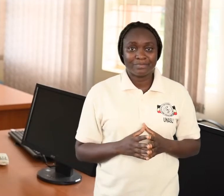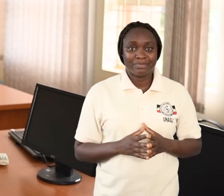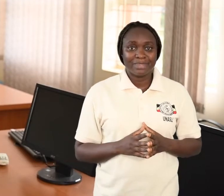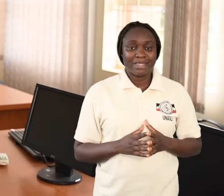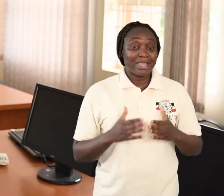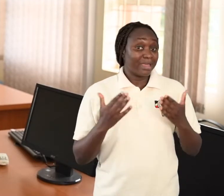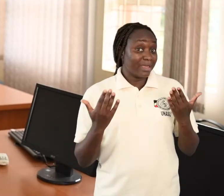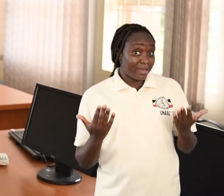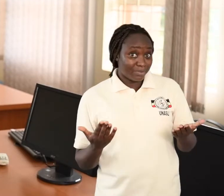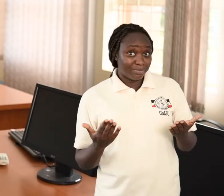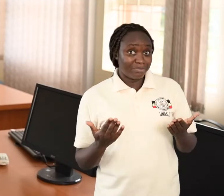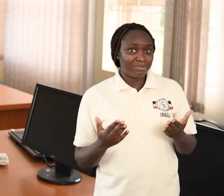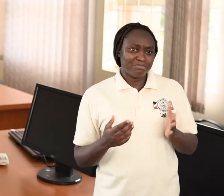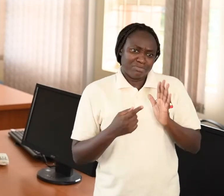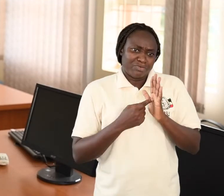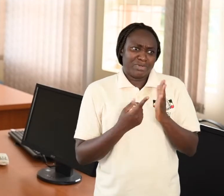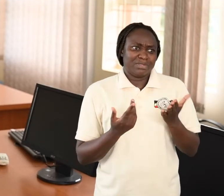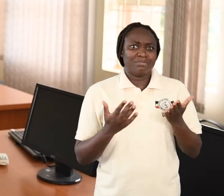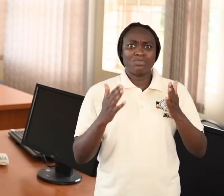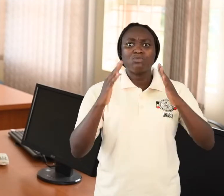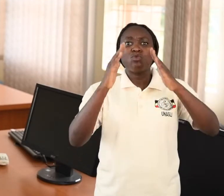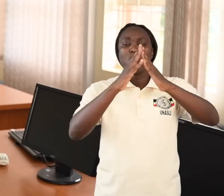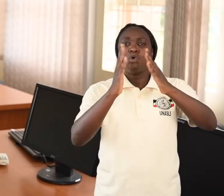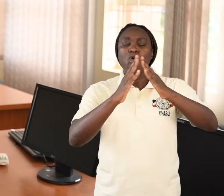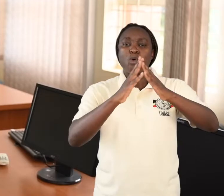Let's take it from a home picture.